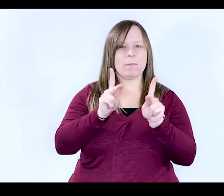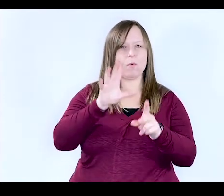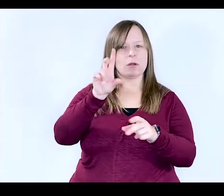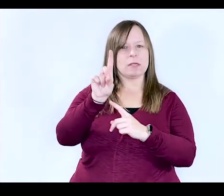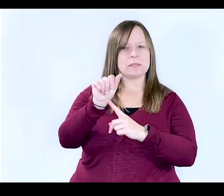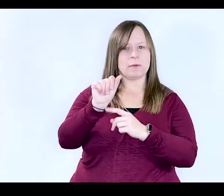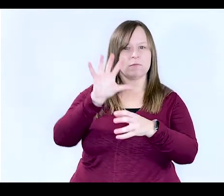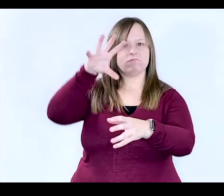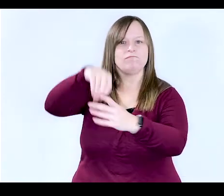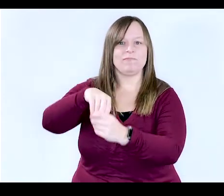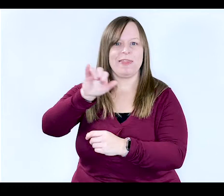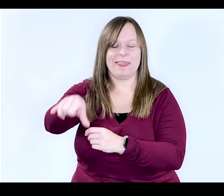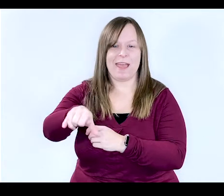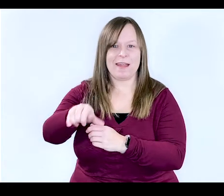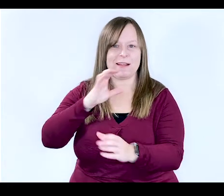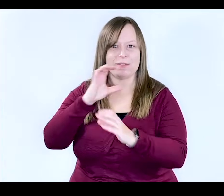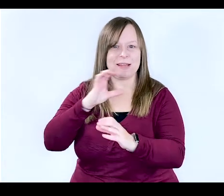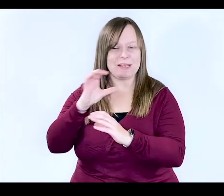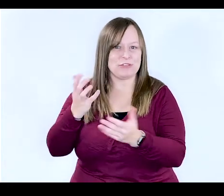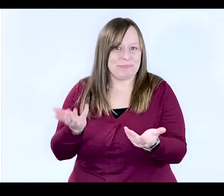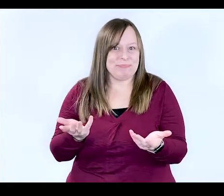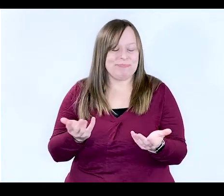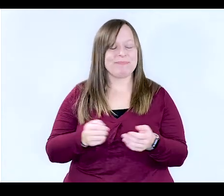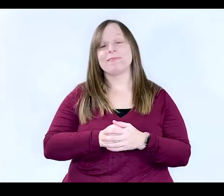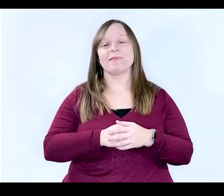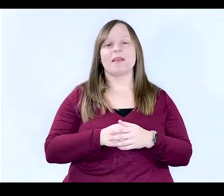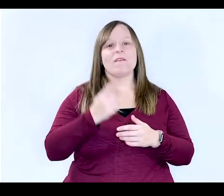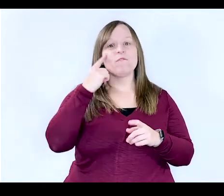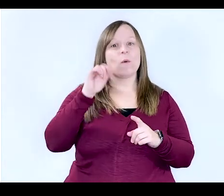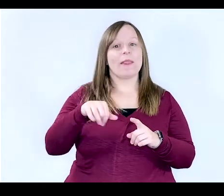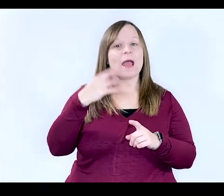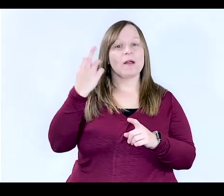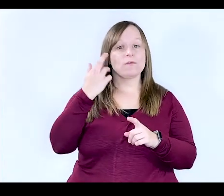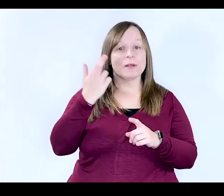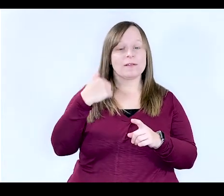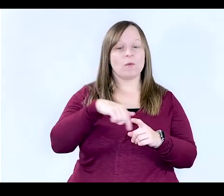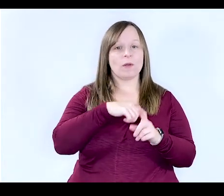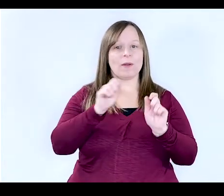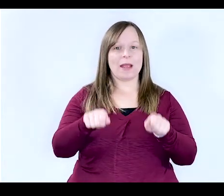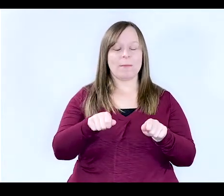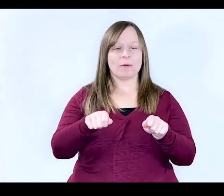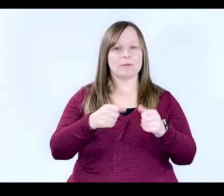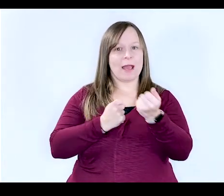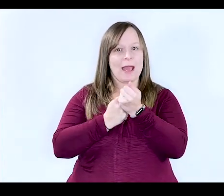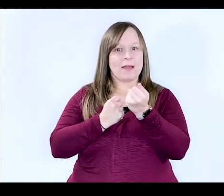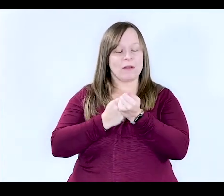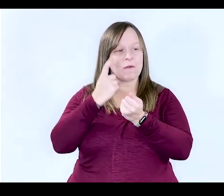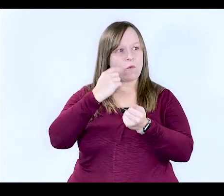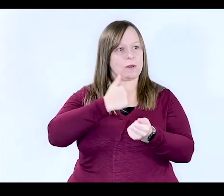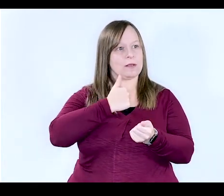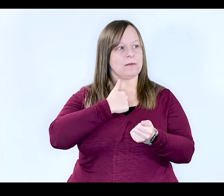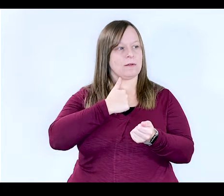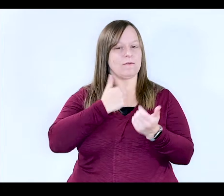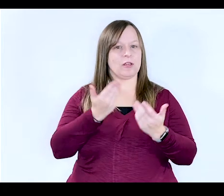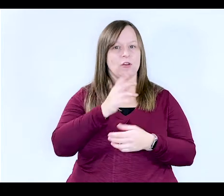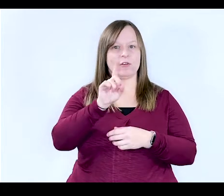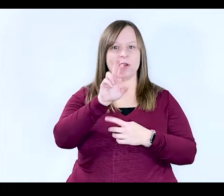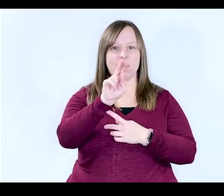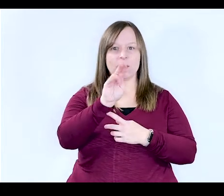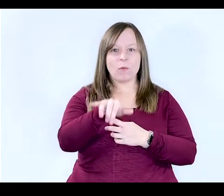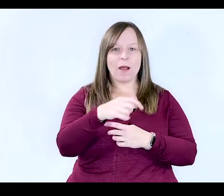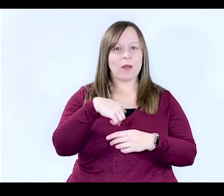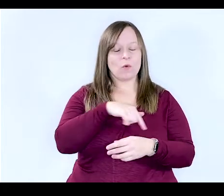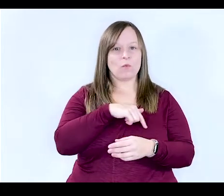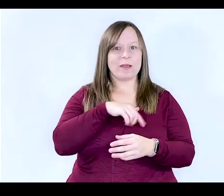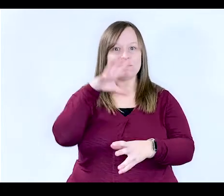with disabilities were at the table and that their voice could be heard. And for that reason, we were able to advocate for ourselves here at Disability Rights